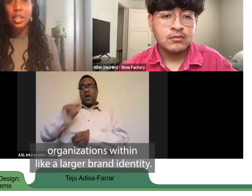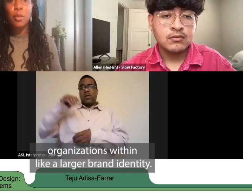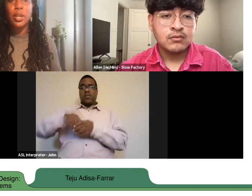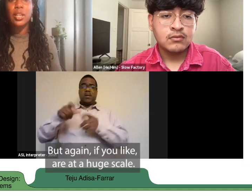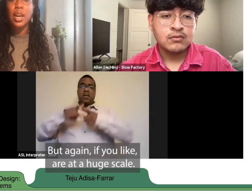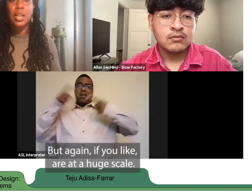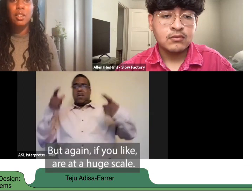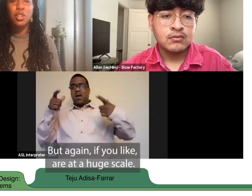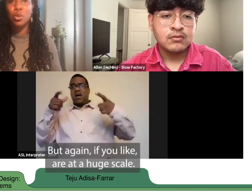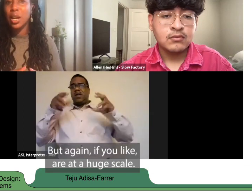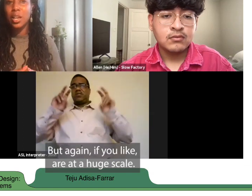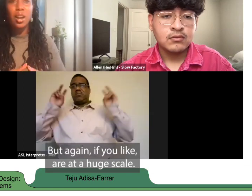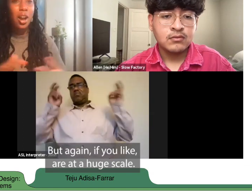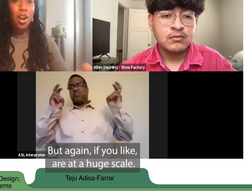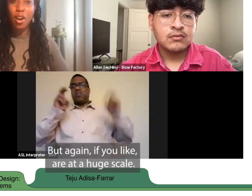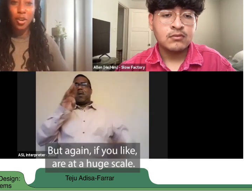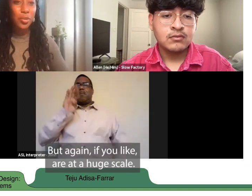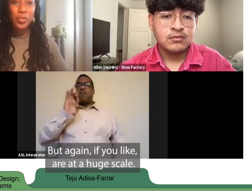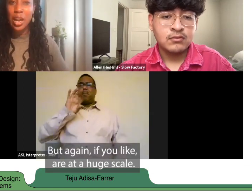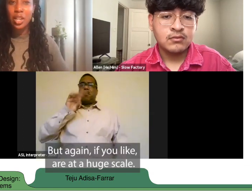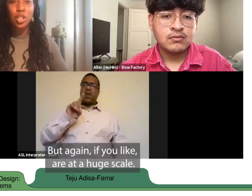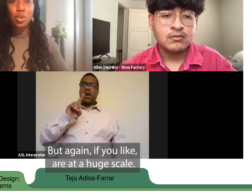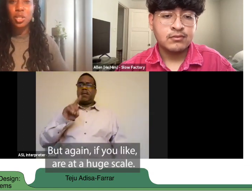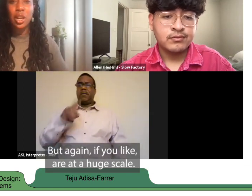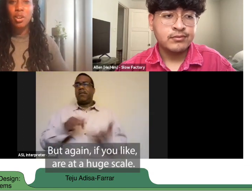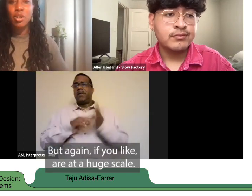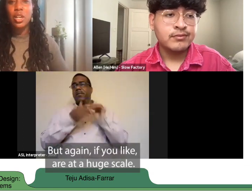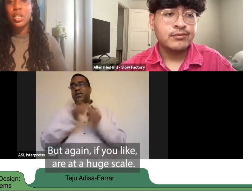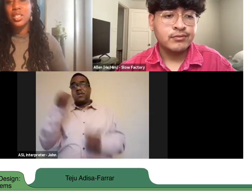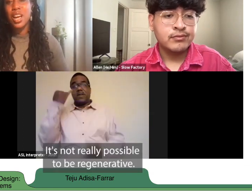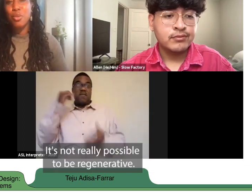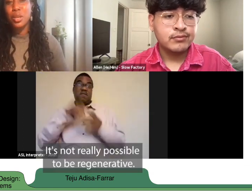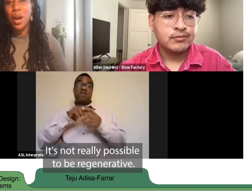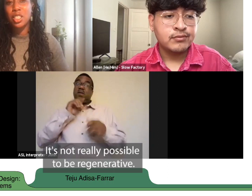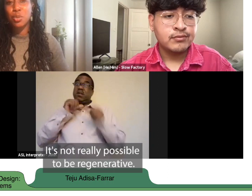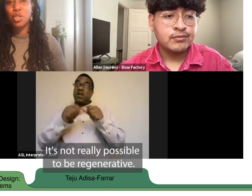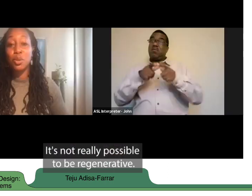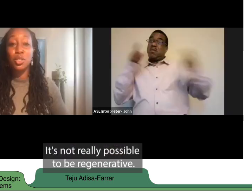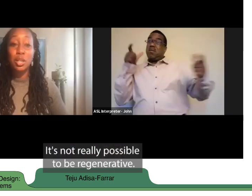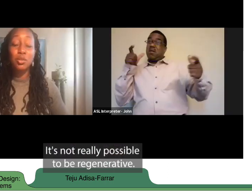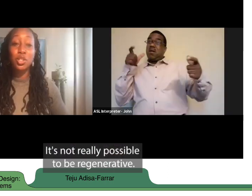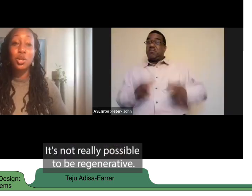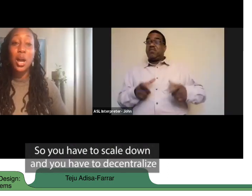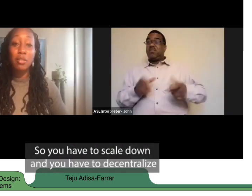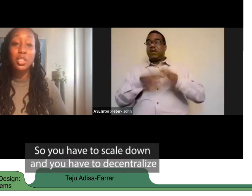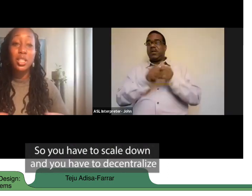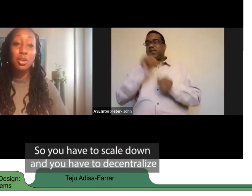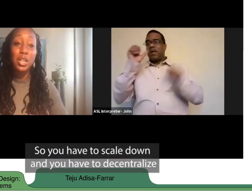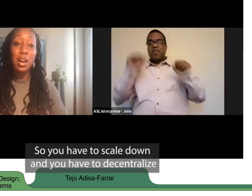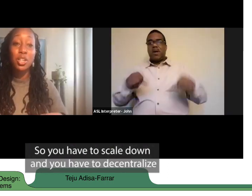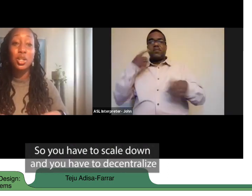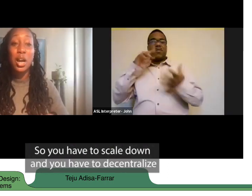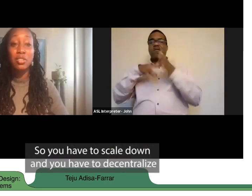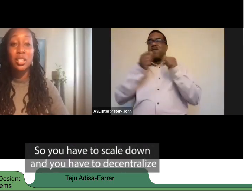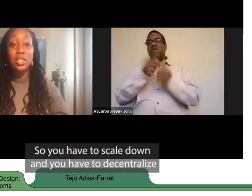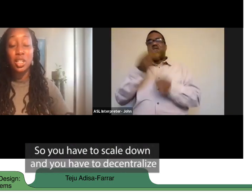identity. But again, if you like are at a huge scale, it's not really possible to be regenerative. So you have to